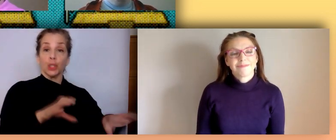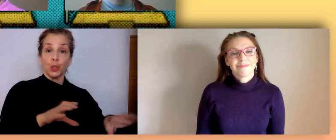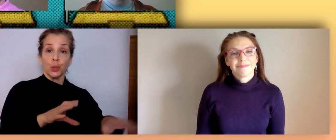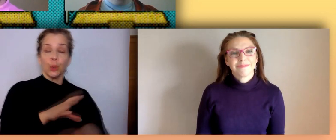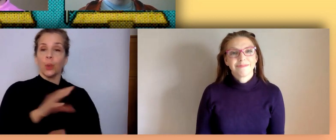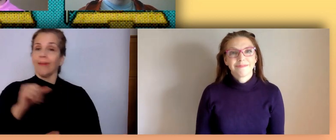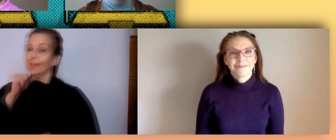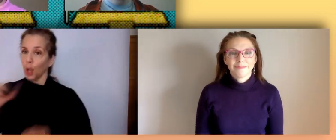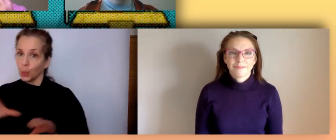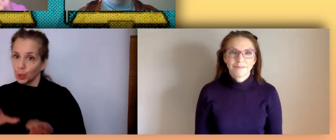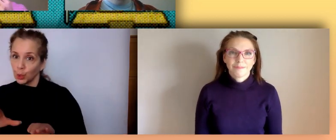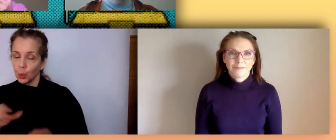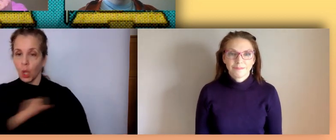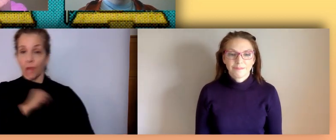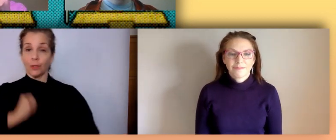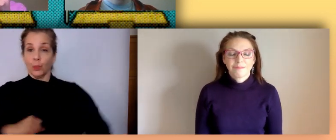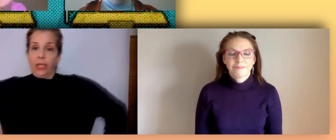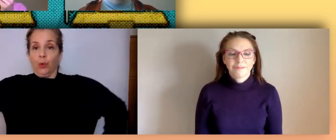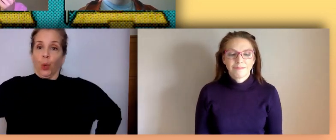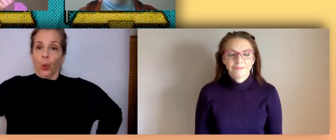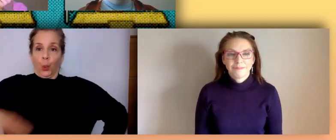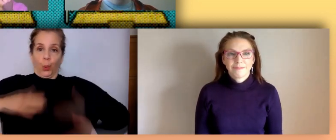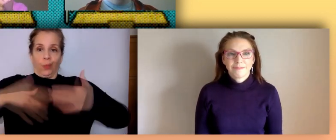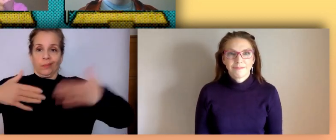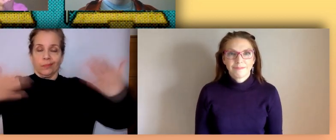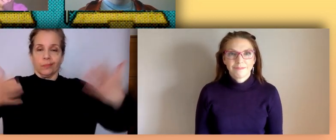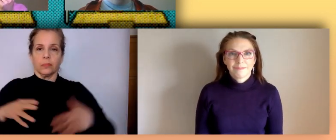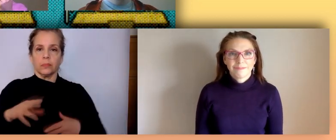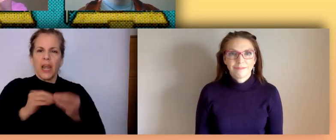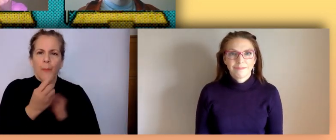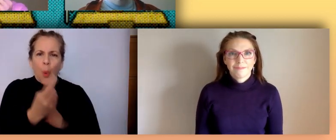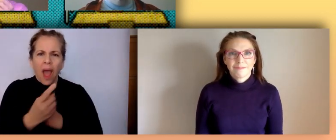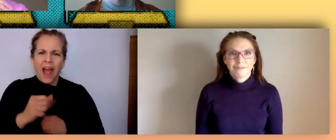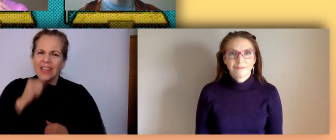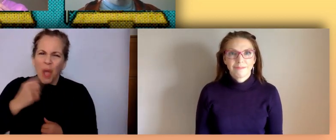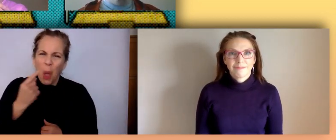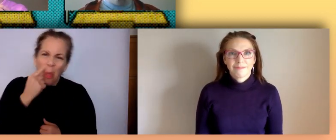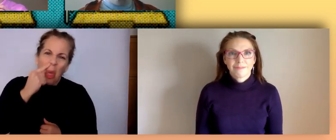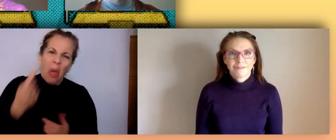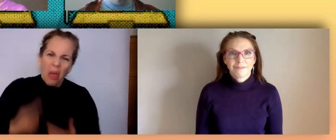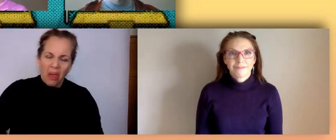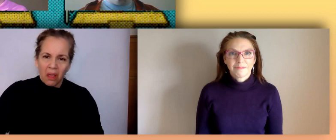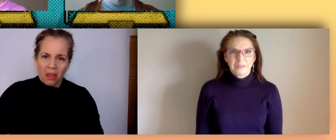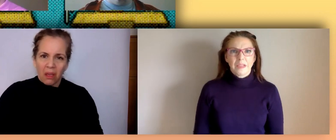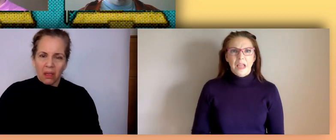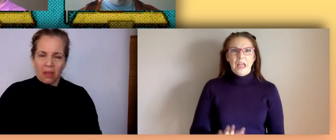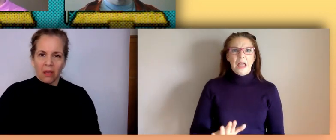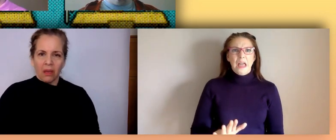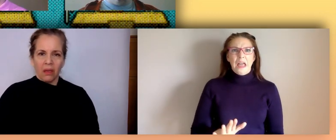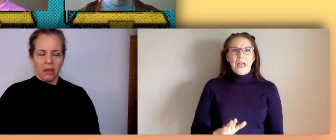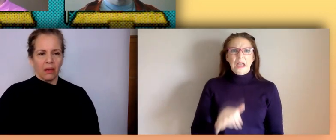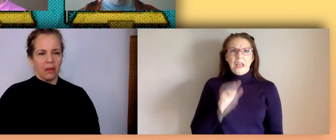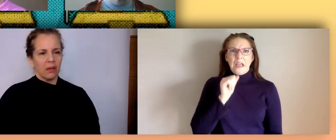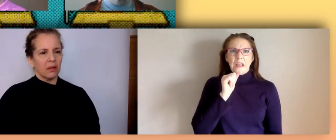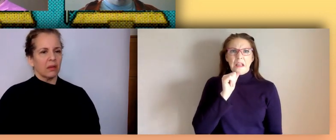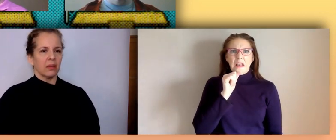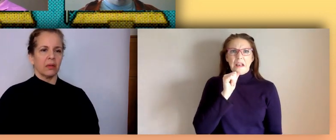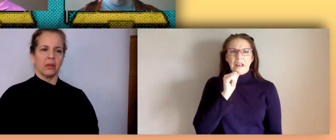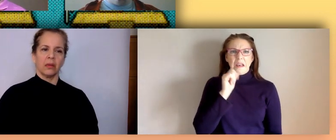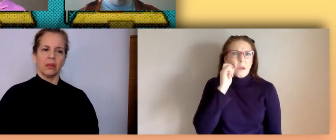don'ts of superheroing. 1, no nose picking. It's not cool,